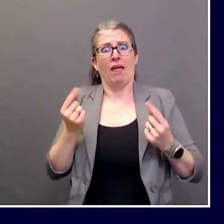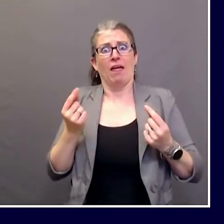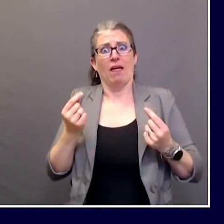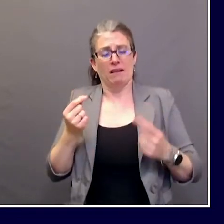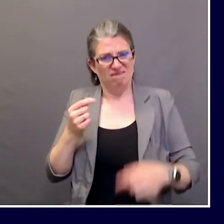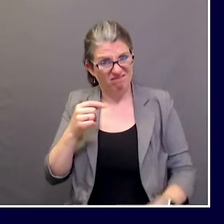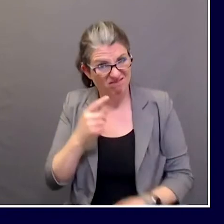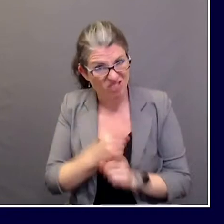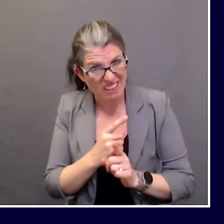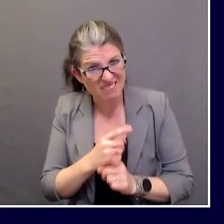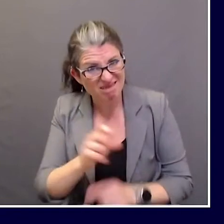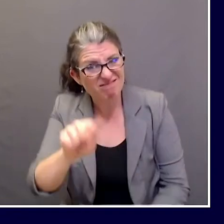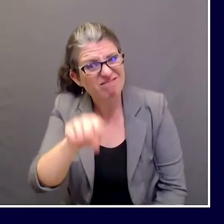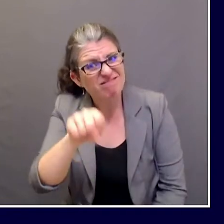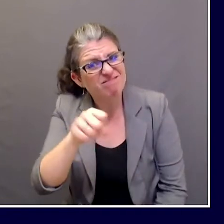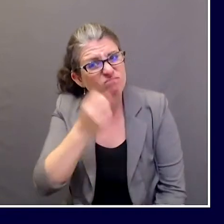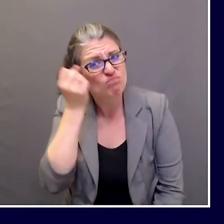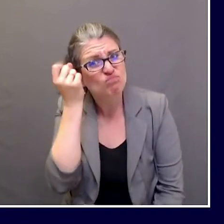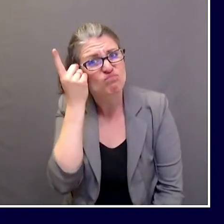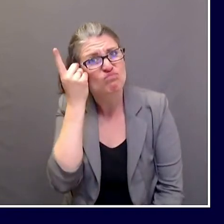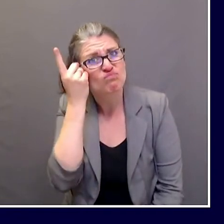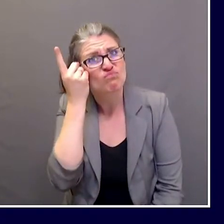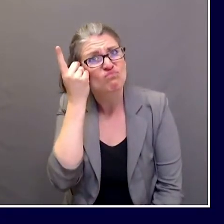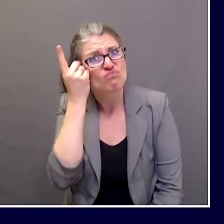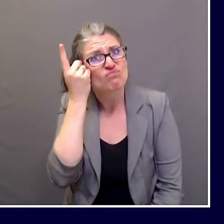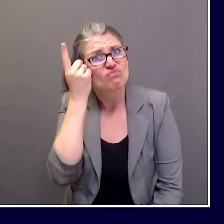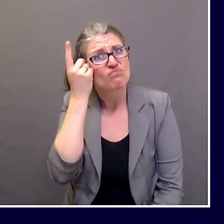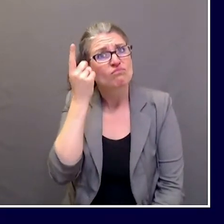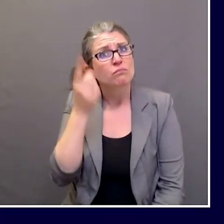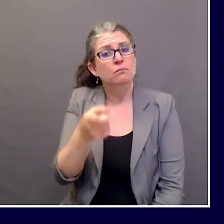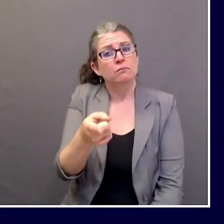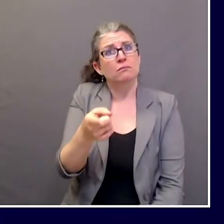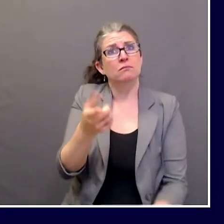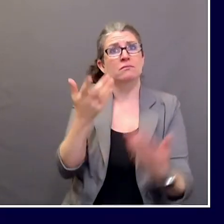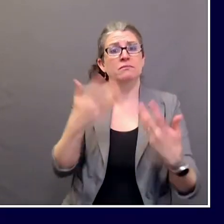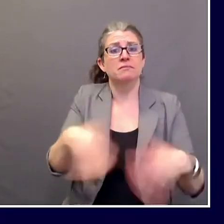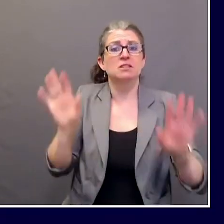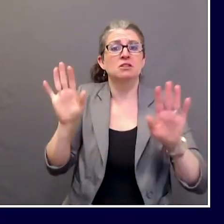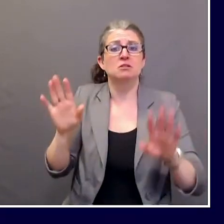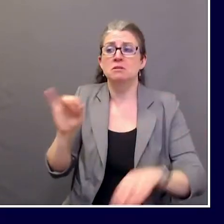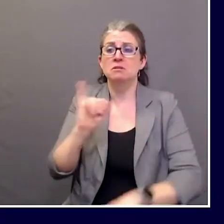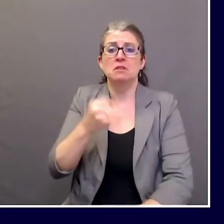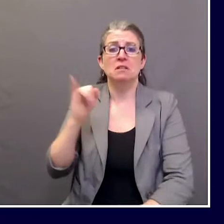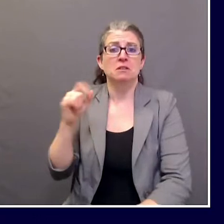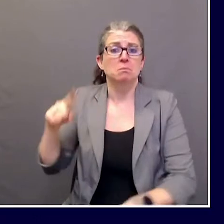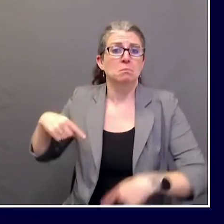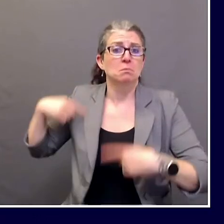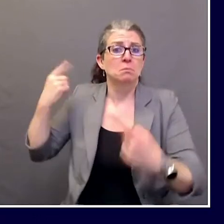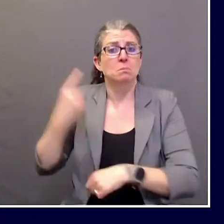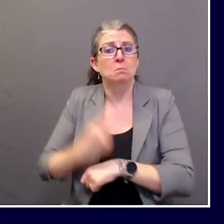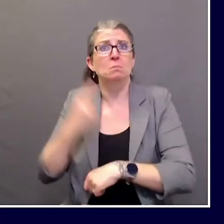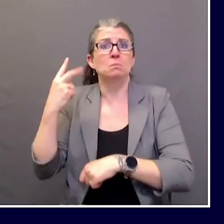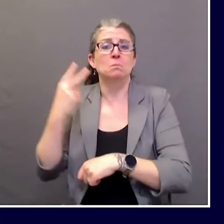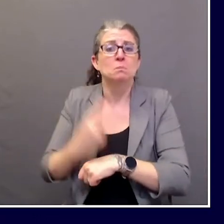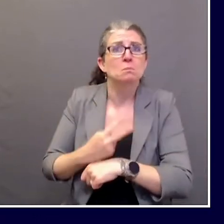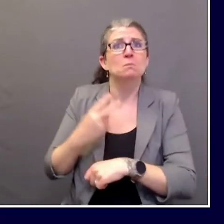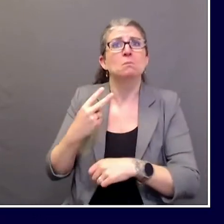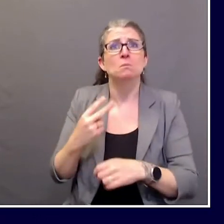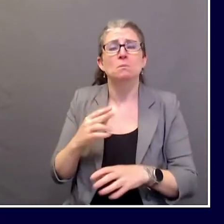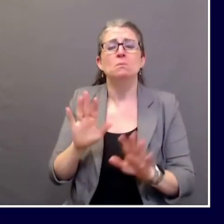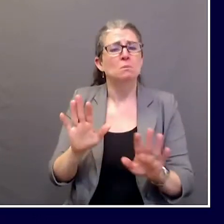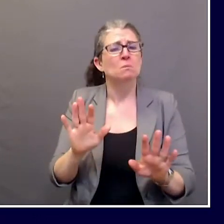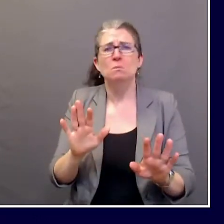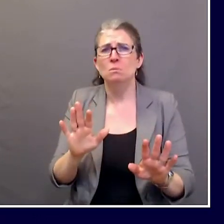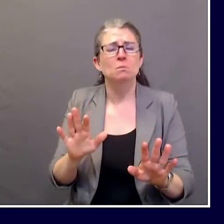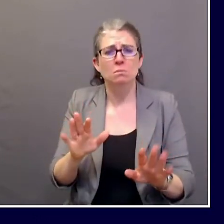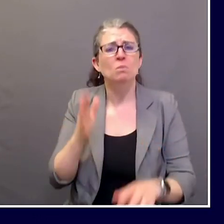got the J&J vaccine in the last couple of days, it's normal that you will feel some flu-like symptoms. You might have